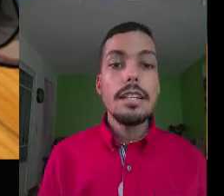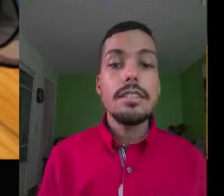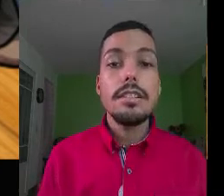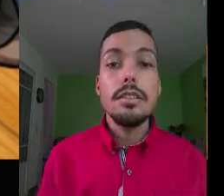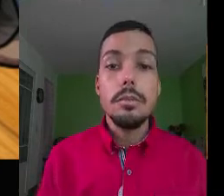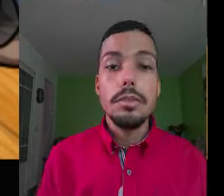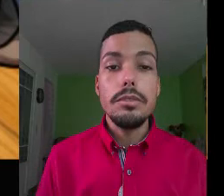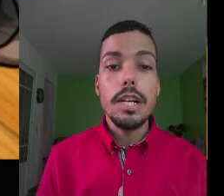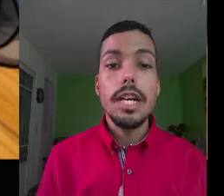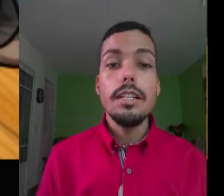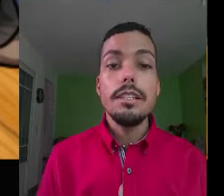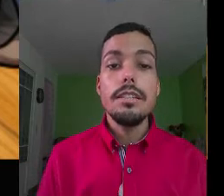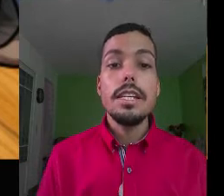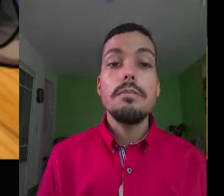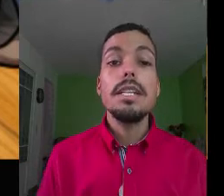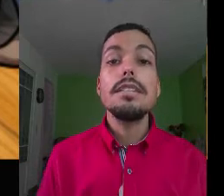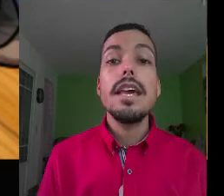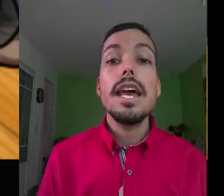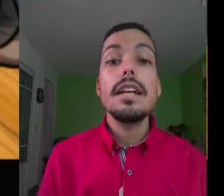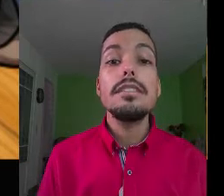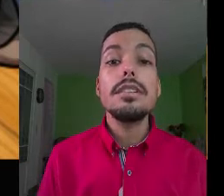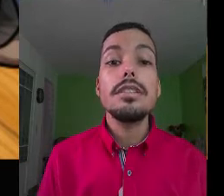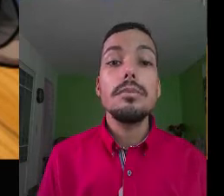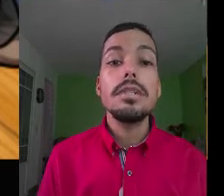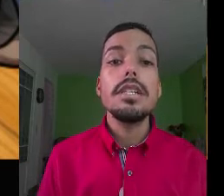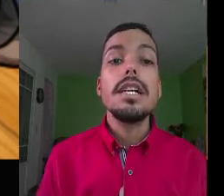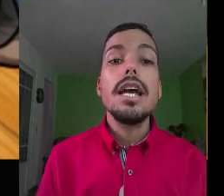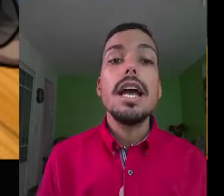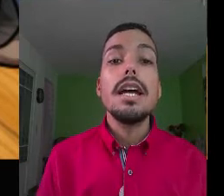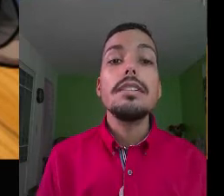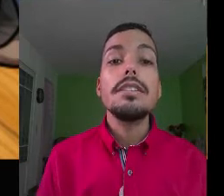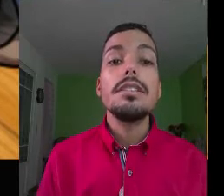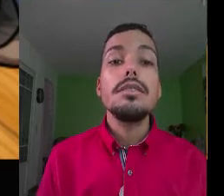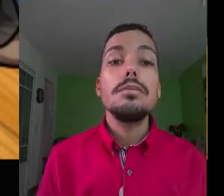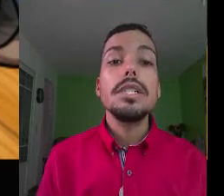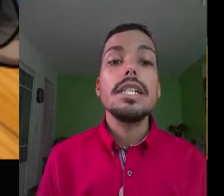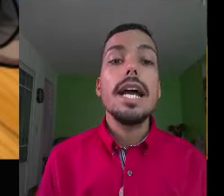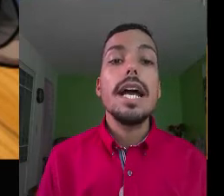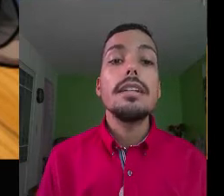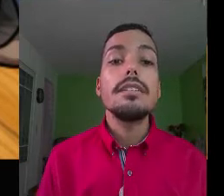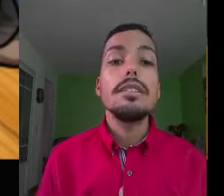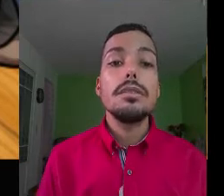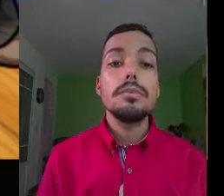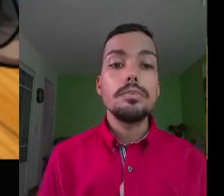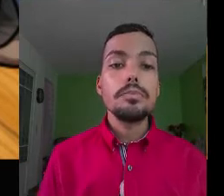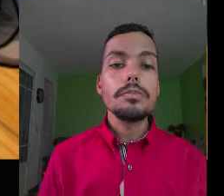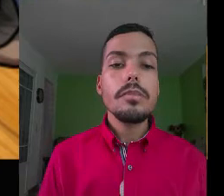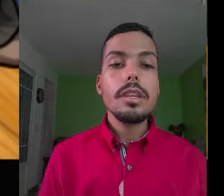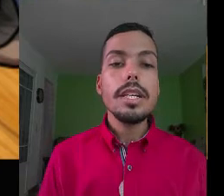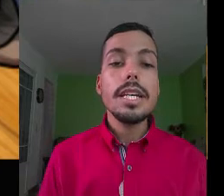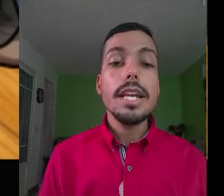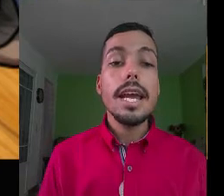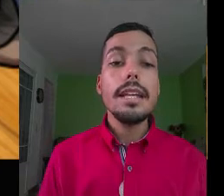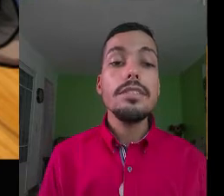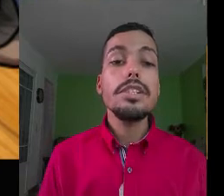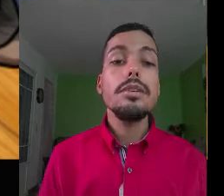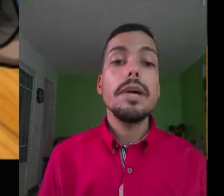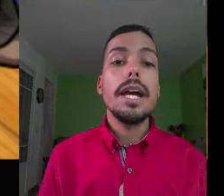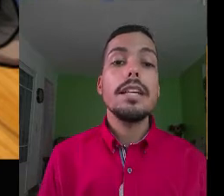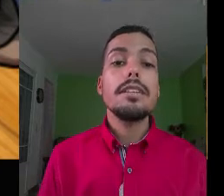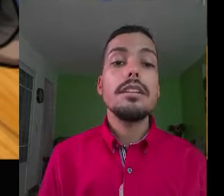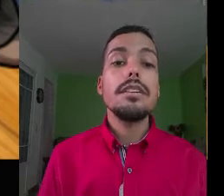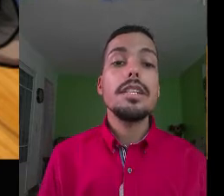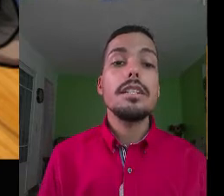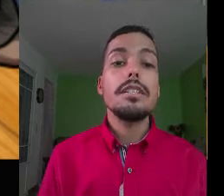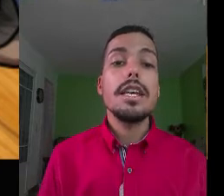an antelope, right? Its name is antelope. Antelope. Antelope. An